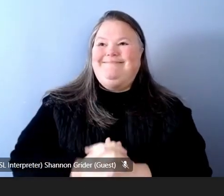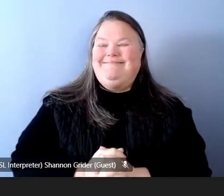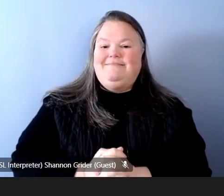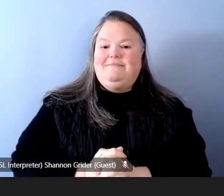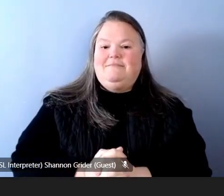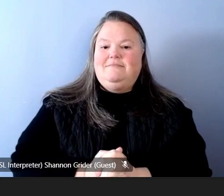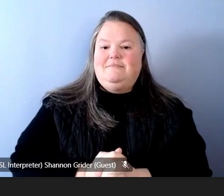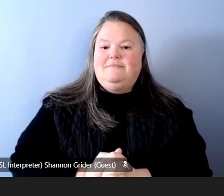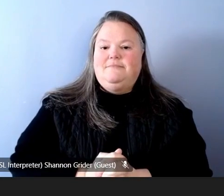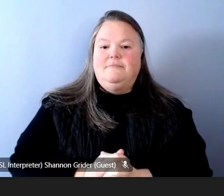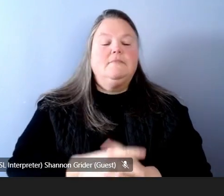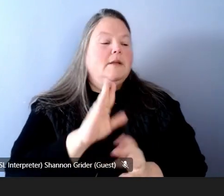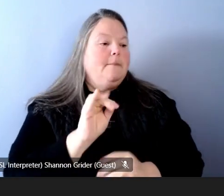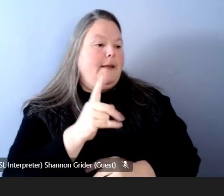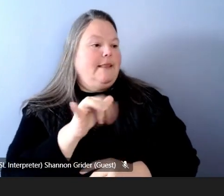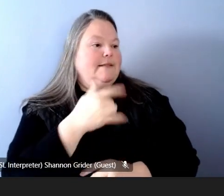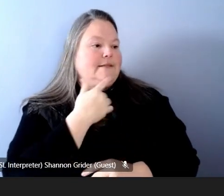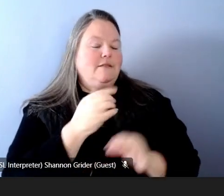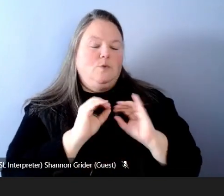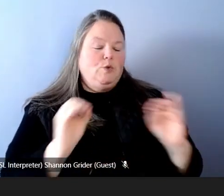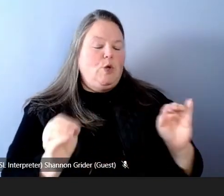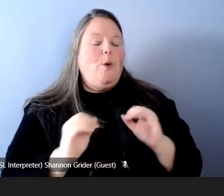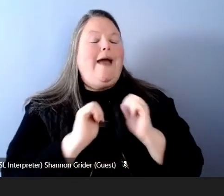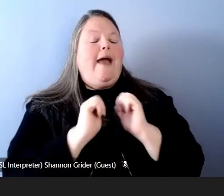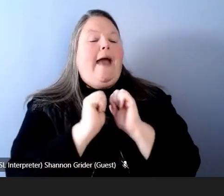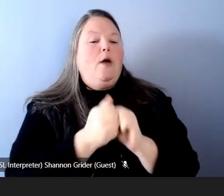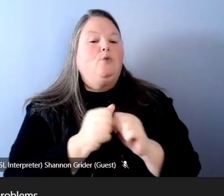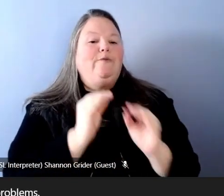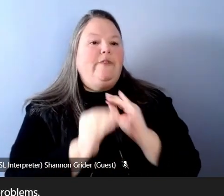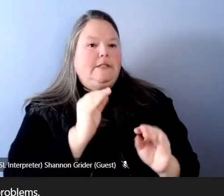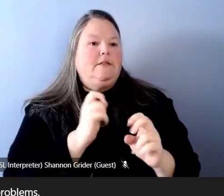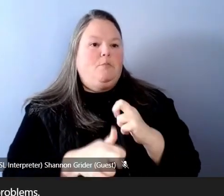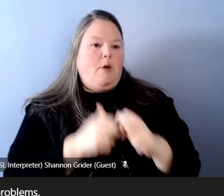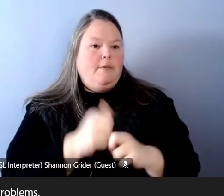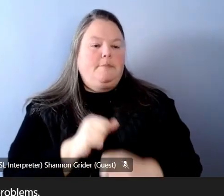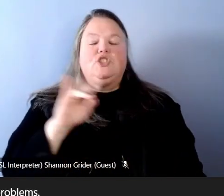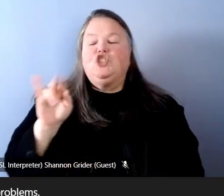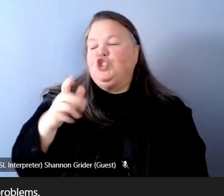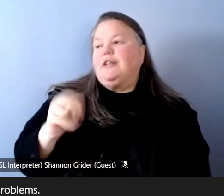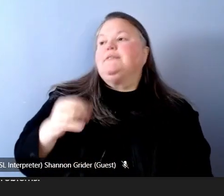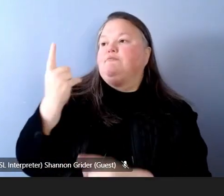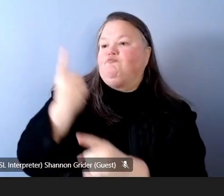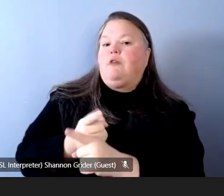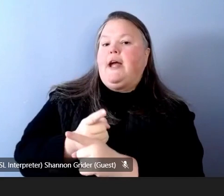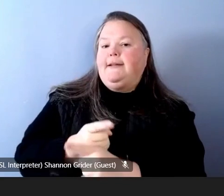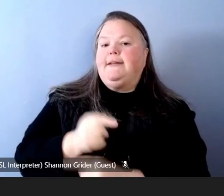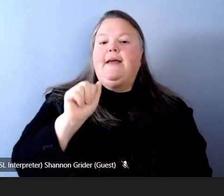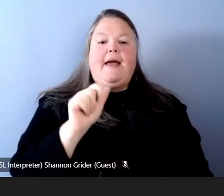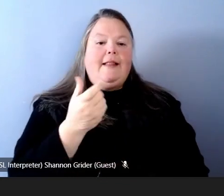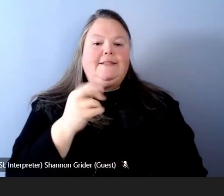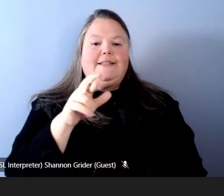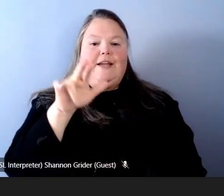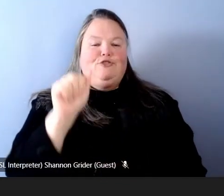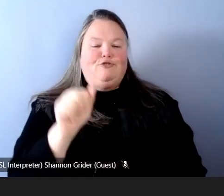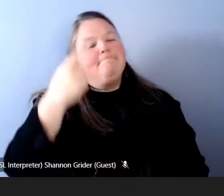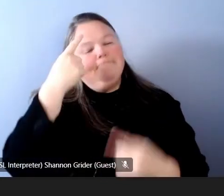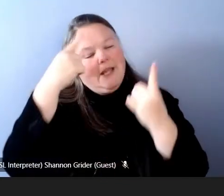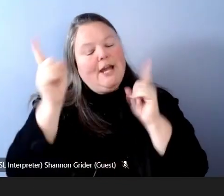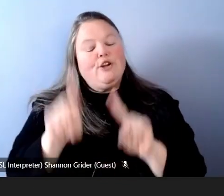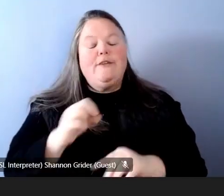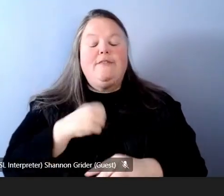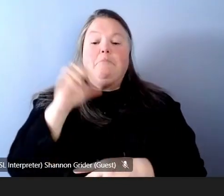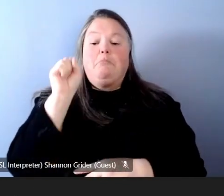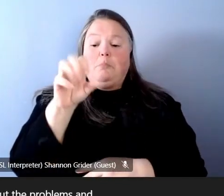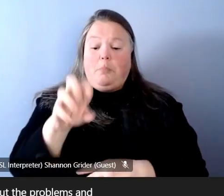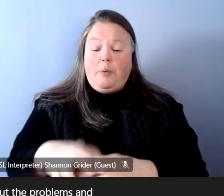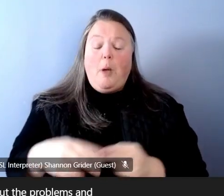There was no how do we fix these problems. Right. Yeah, I agree. They just kind of threw out the problems and then didn't say what they wanted to